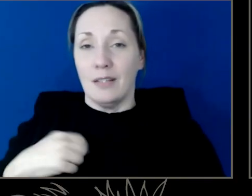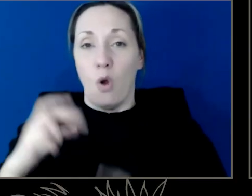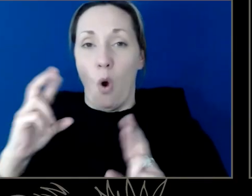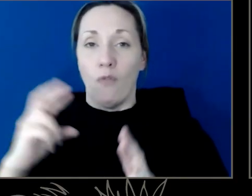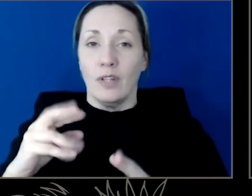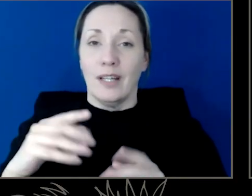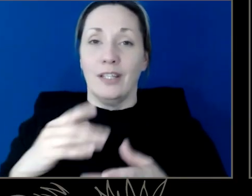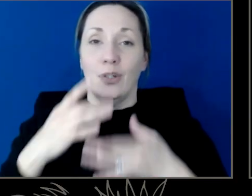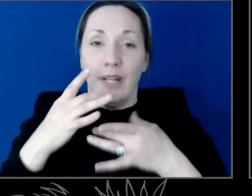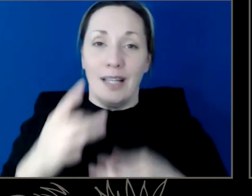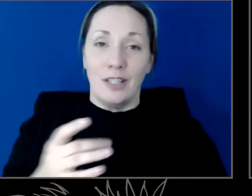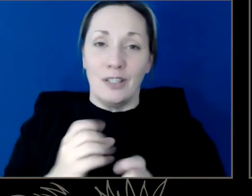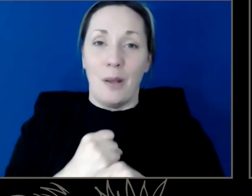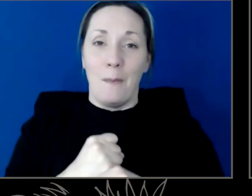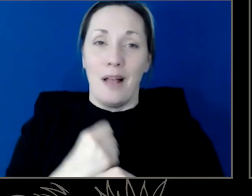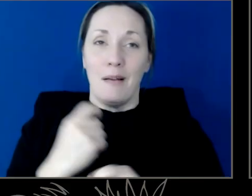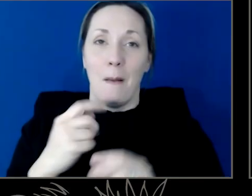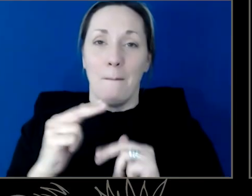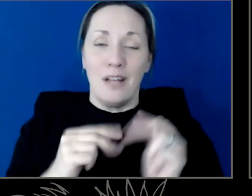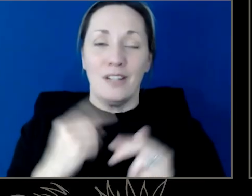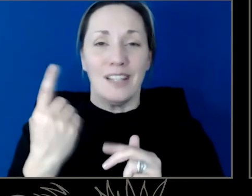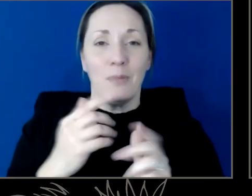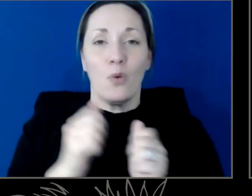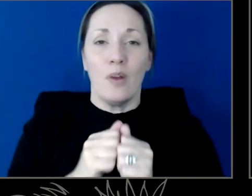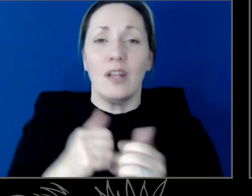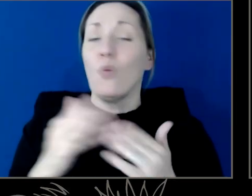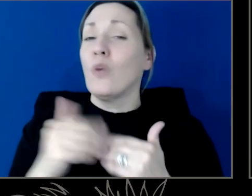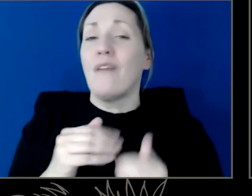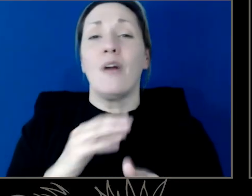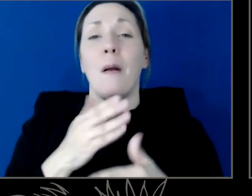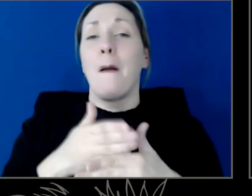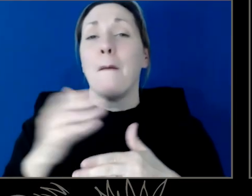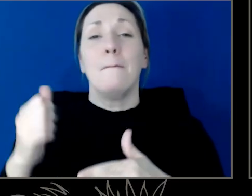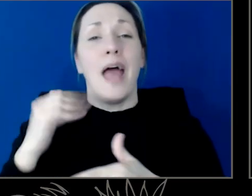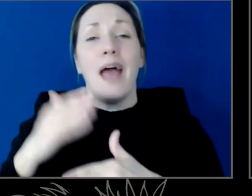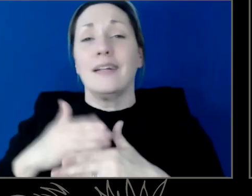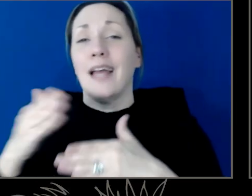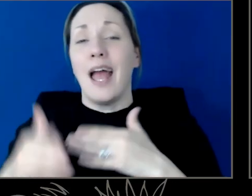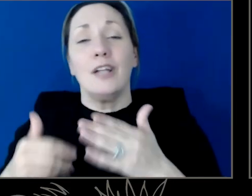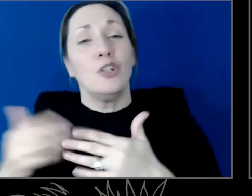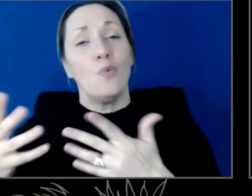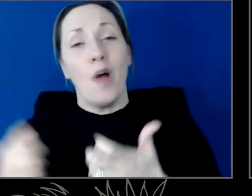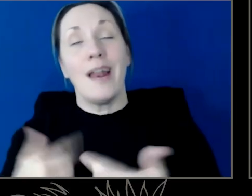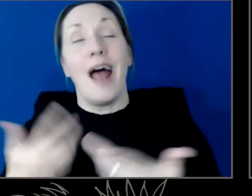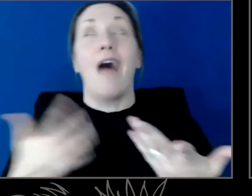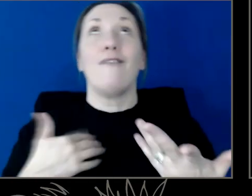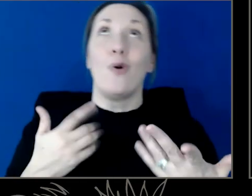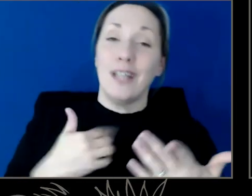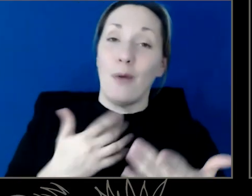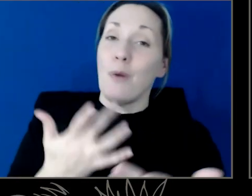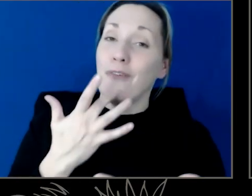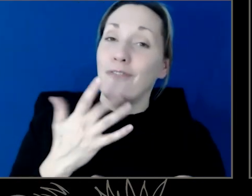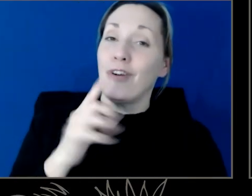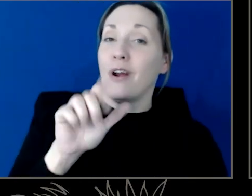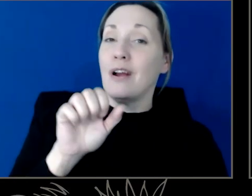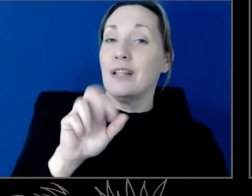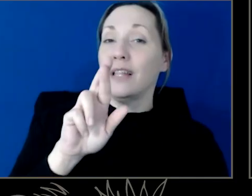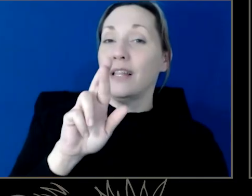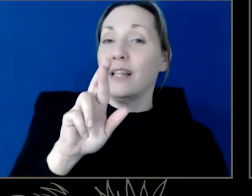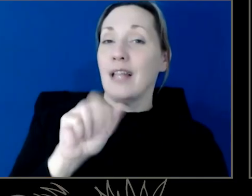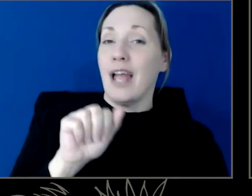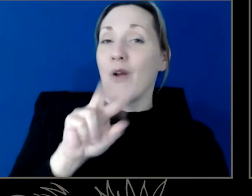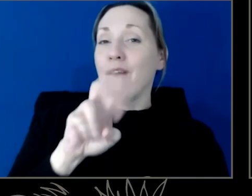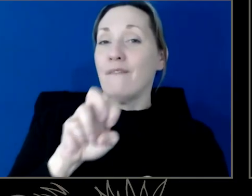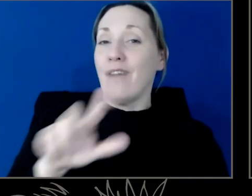you're interested in building something with it, using whatever backend framework of your choice. Of course, I would prefer Laravel, but go out and